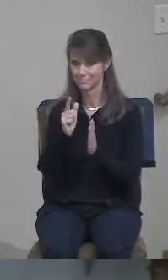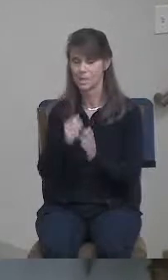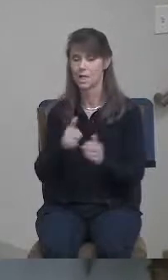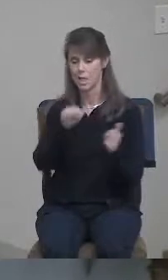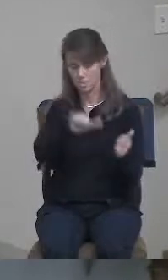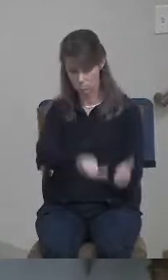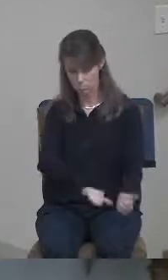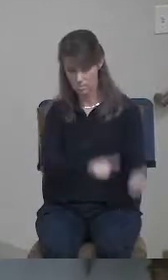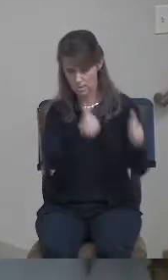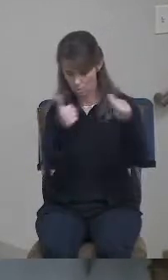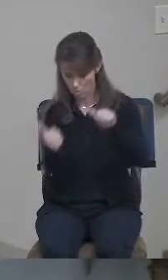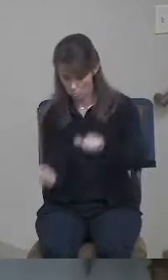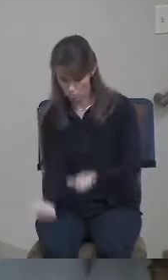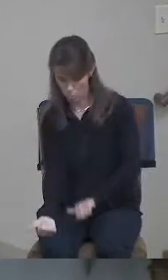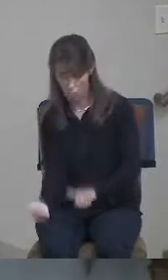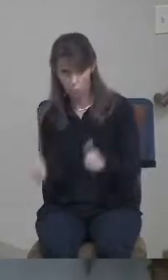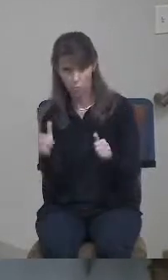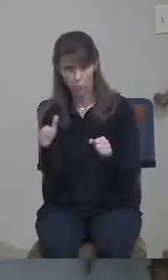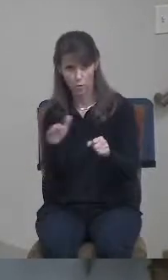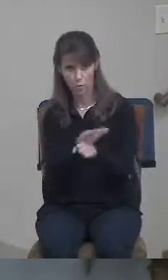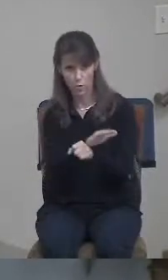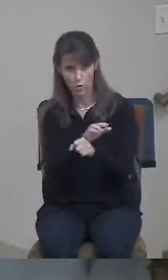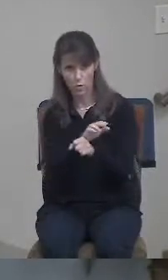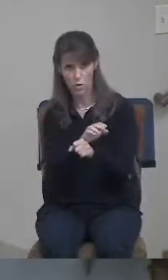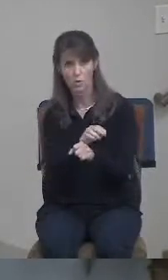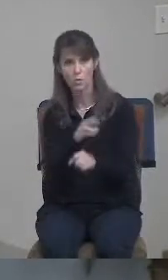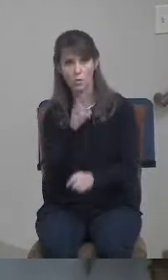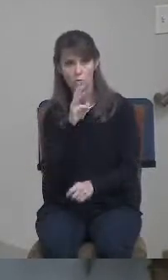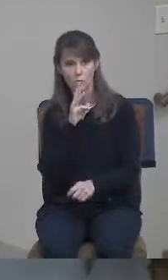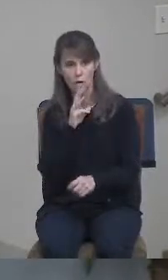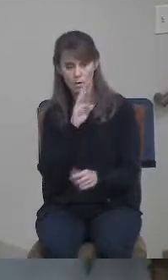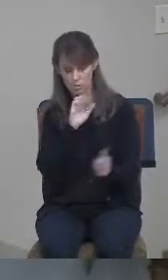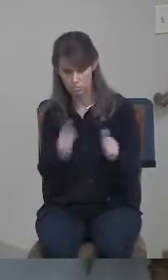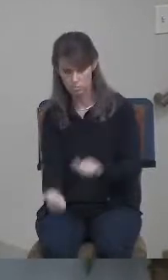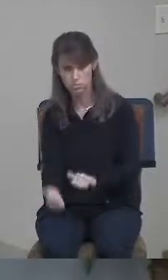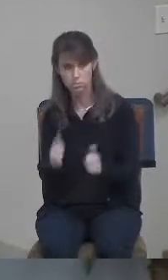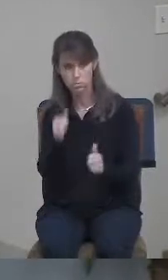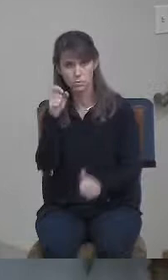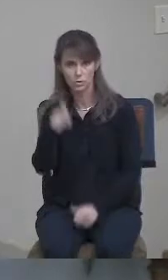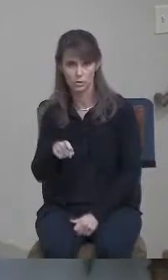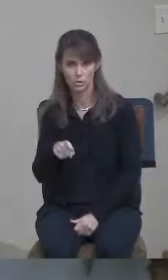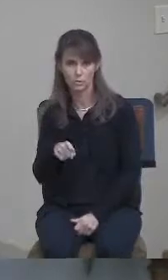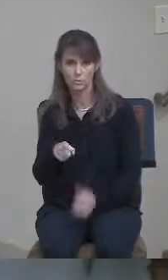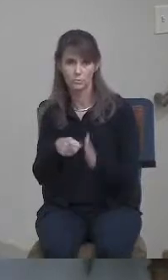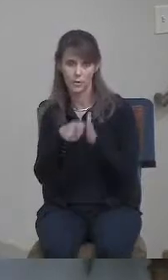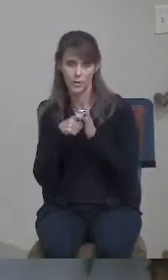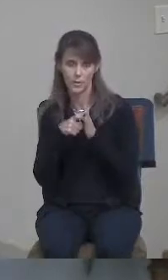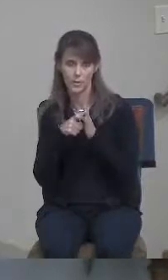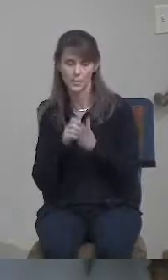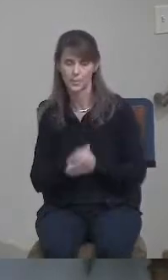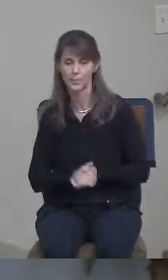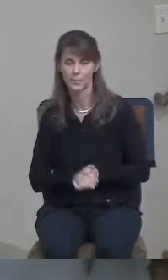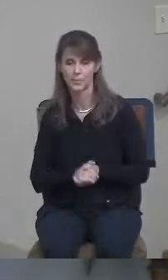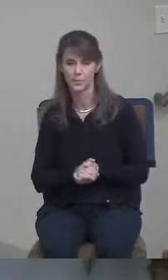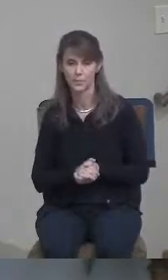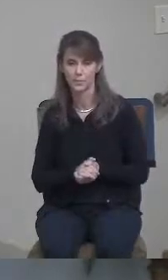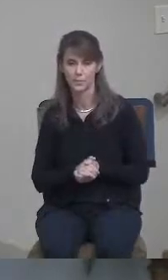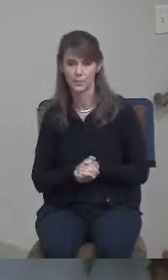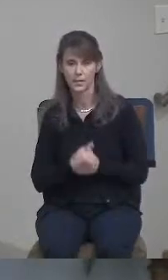was immersed. Then in the summer of 1789, when Smith was then 20 years